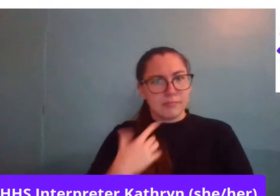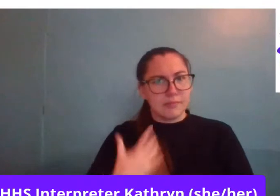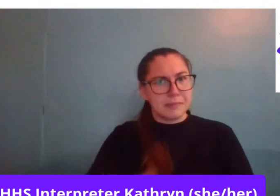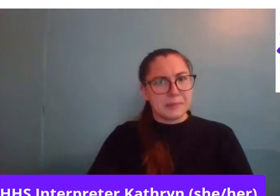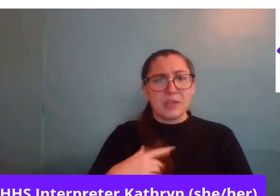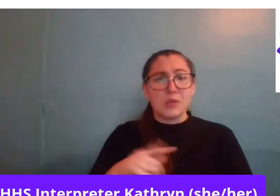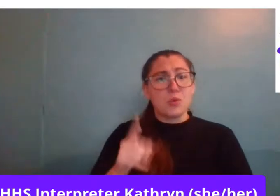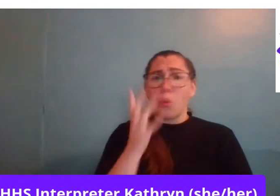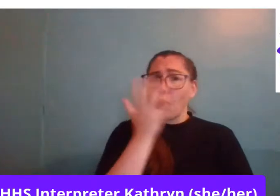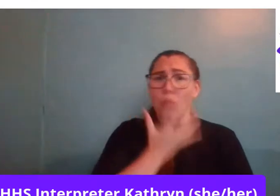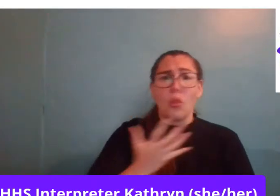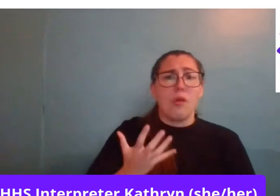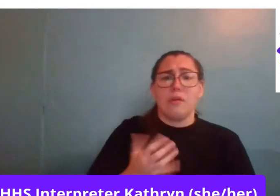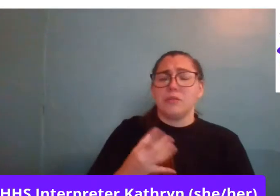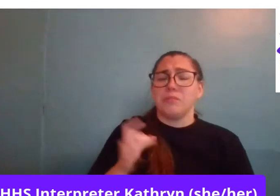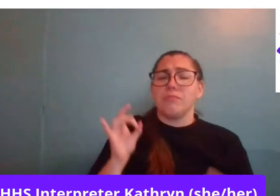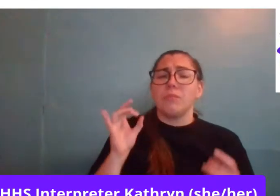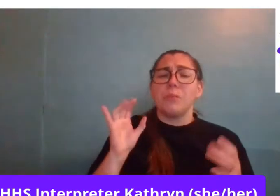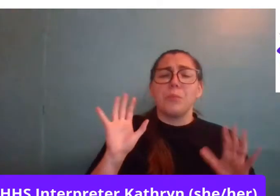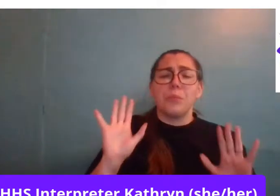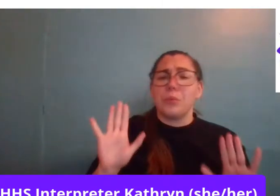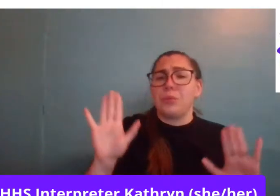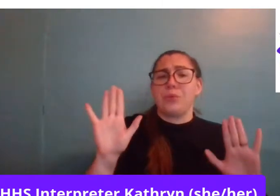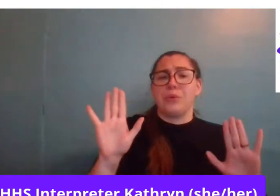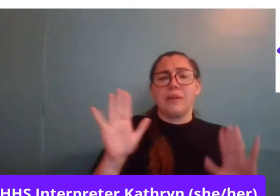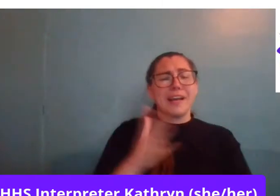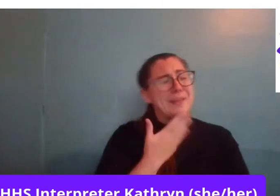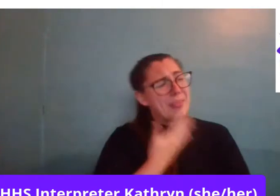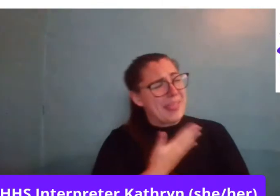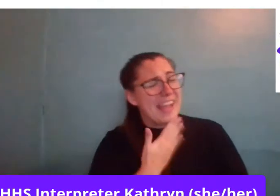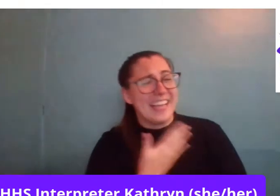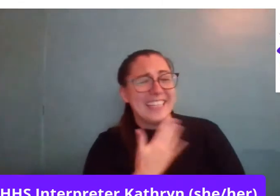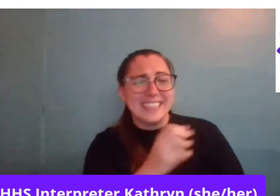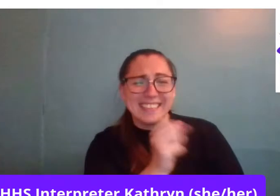you looked fabulous. Oh, thanks. Yes.